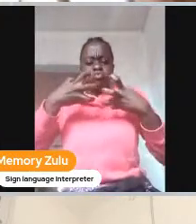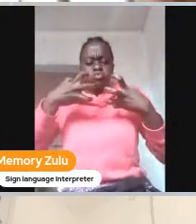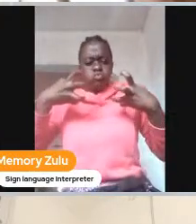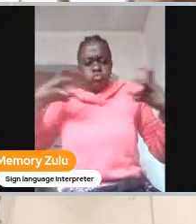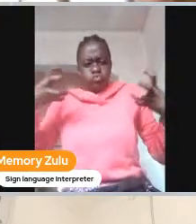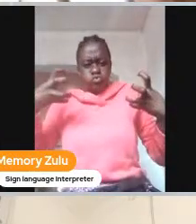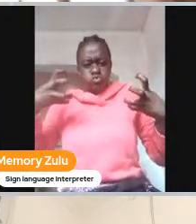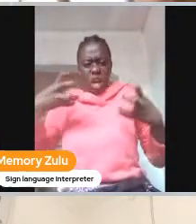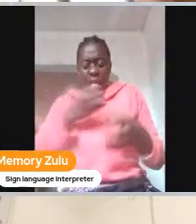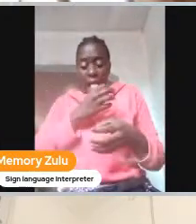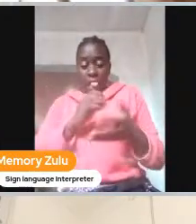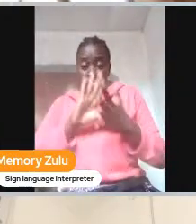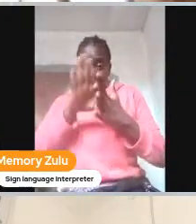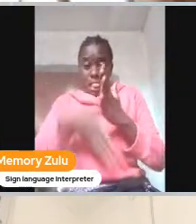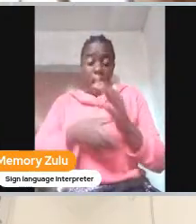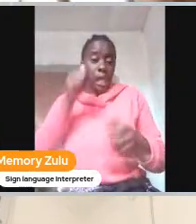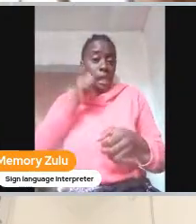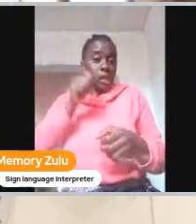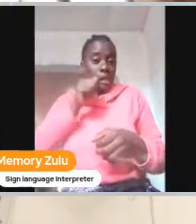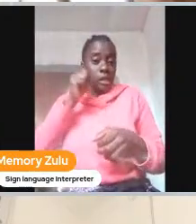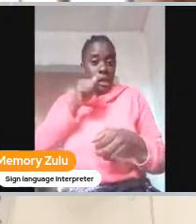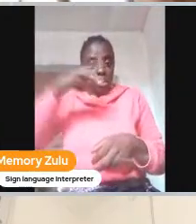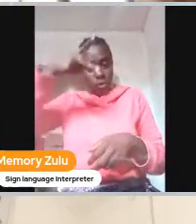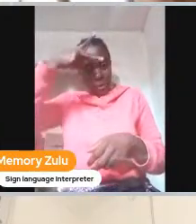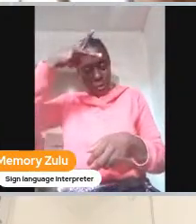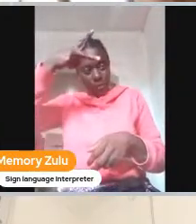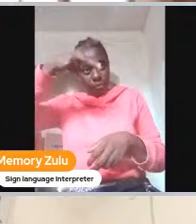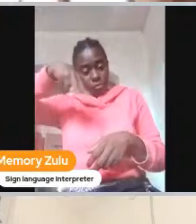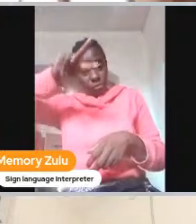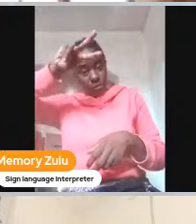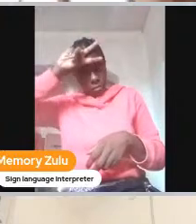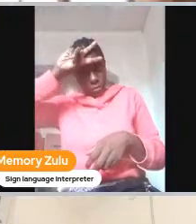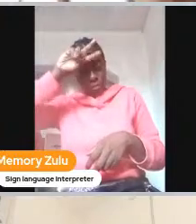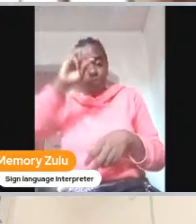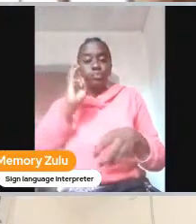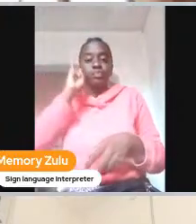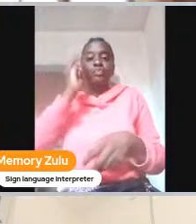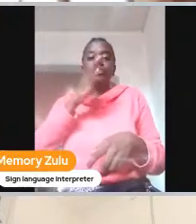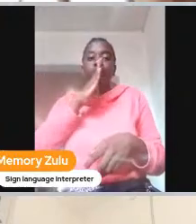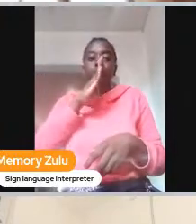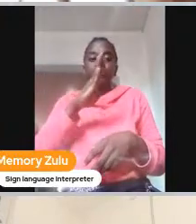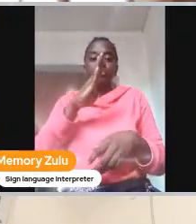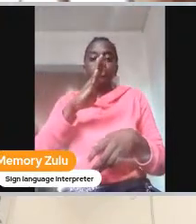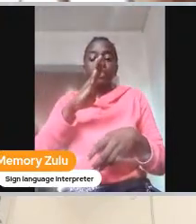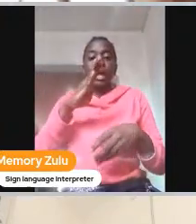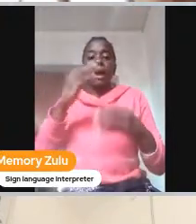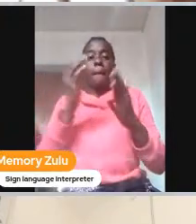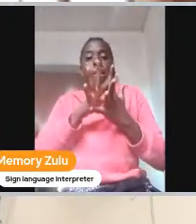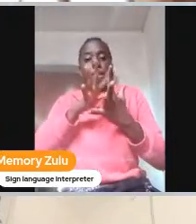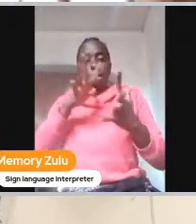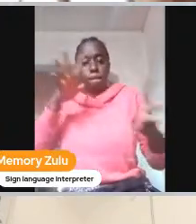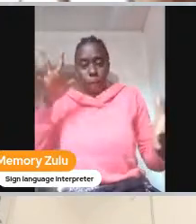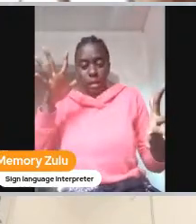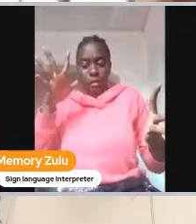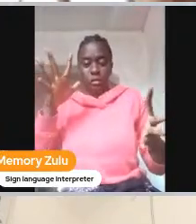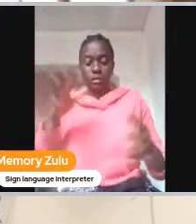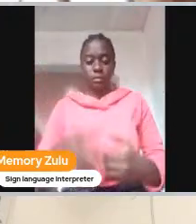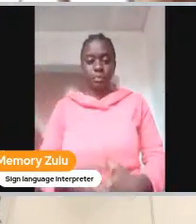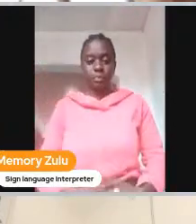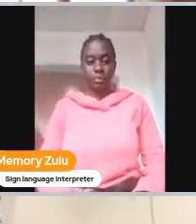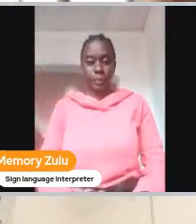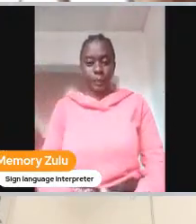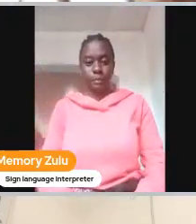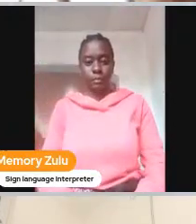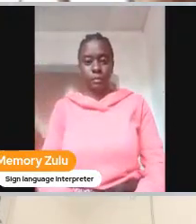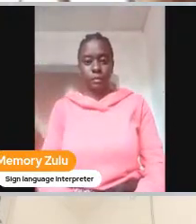and then for HIV, since it deals with, it destroys the immunity, anything can come in, such as maybe someone will